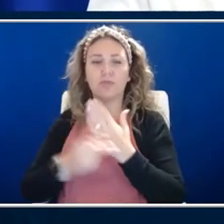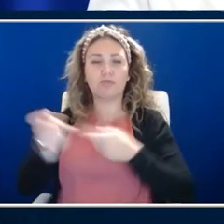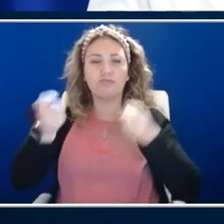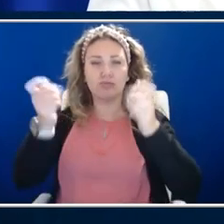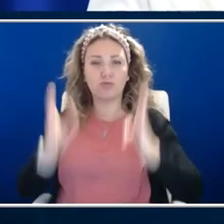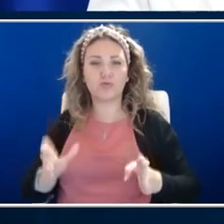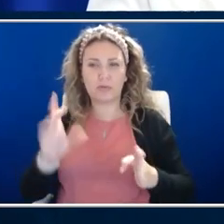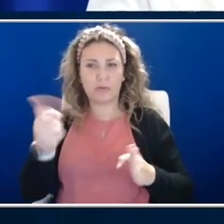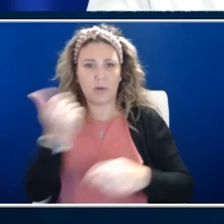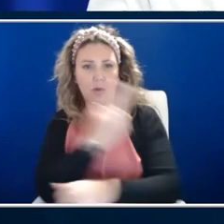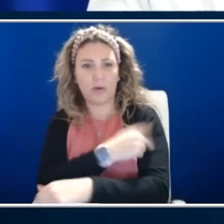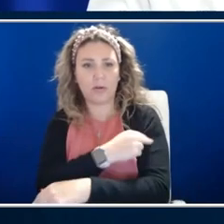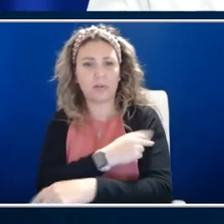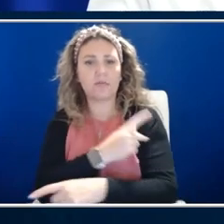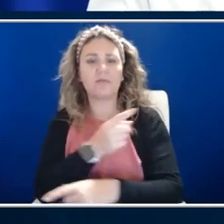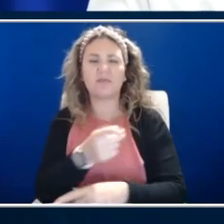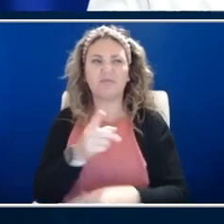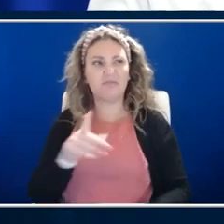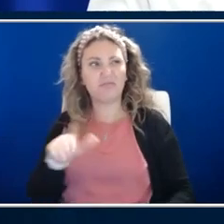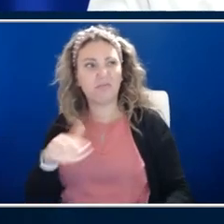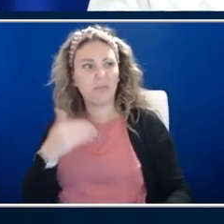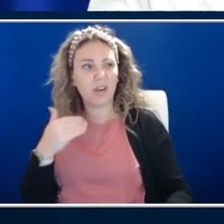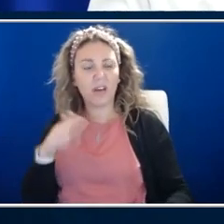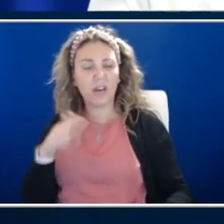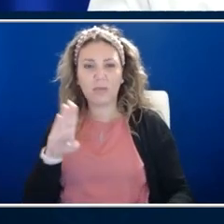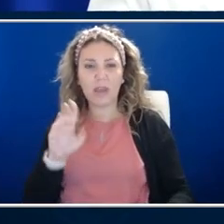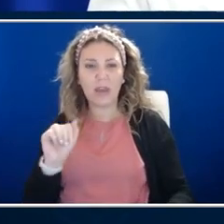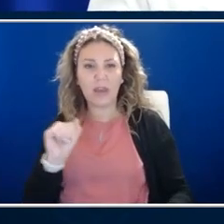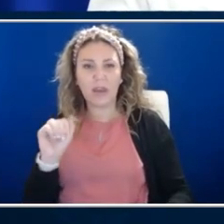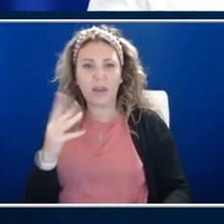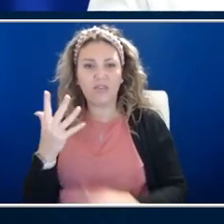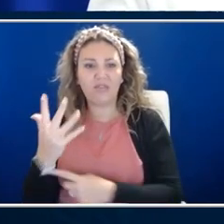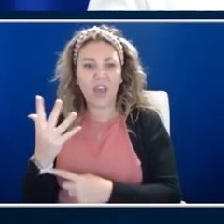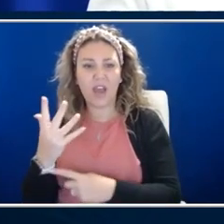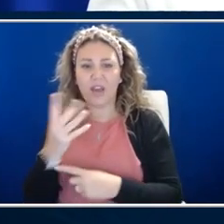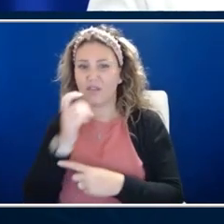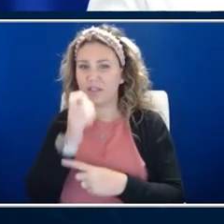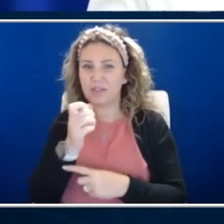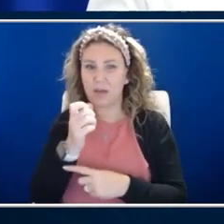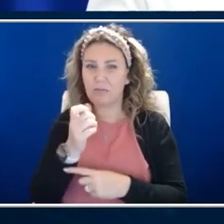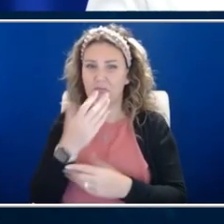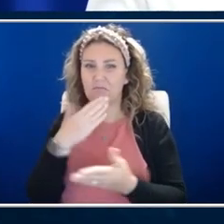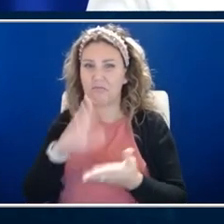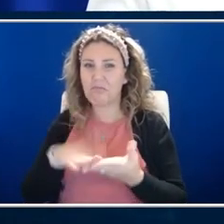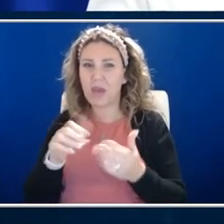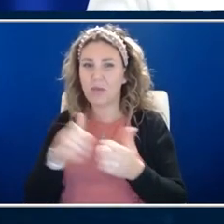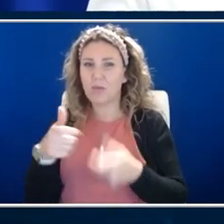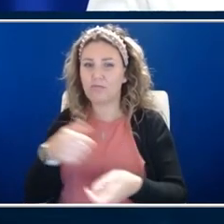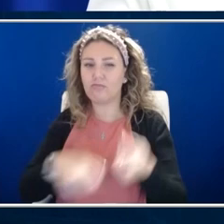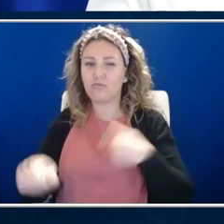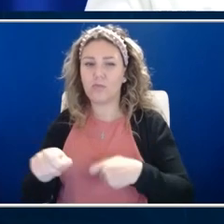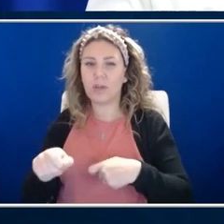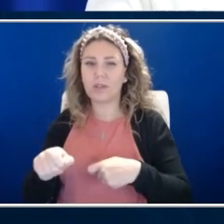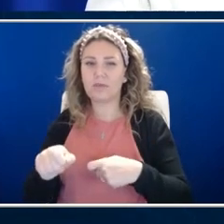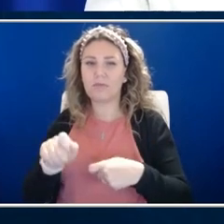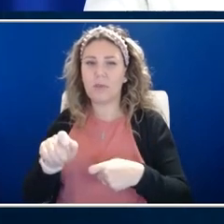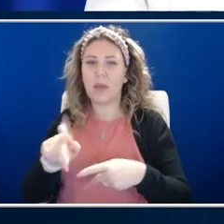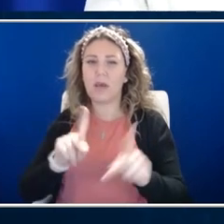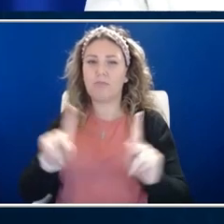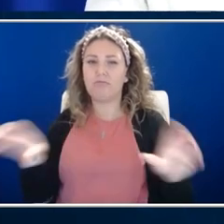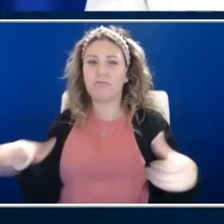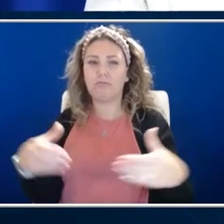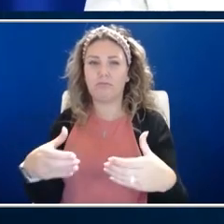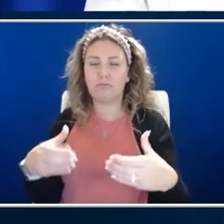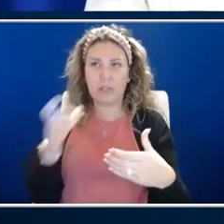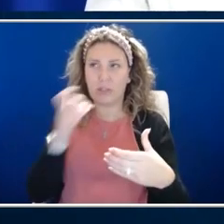and he was saying that, gosh, BA5 hasn't been as bad on the mm-hmm. transplant population. Mm-hmm. So you wonder, okay, there's not another